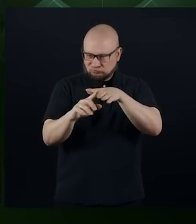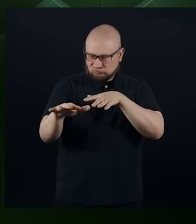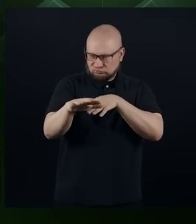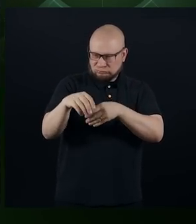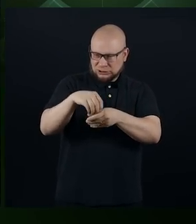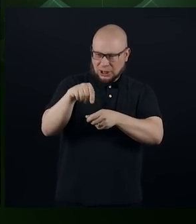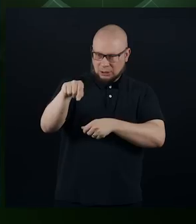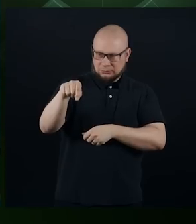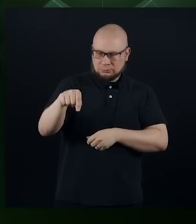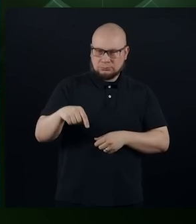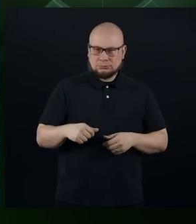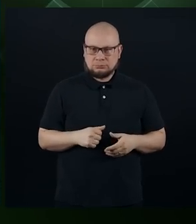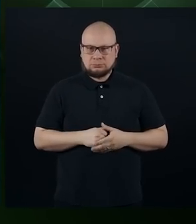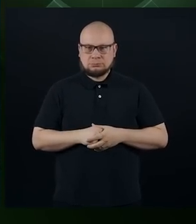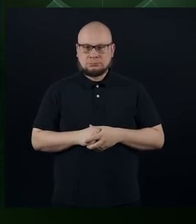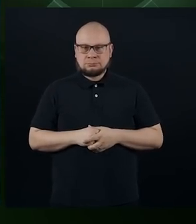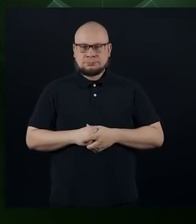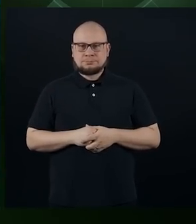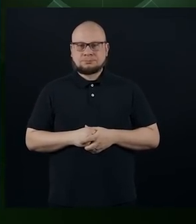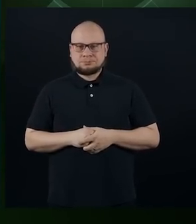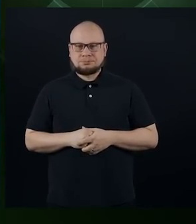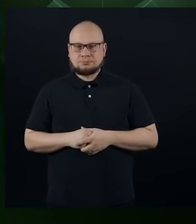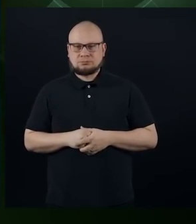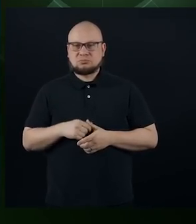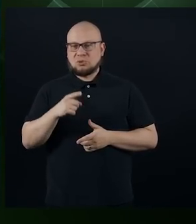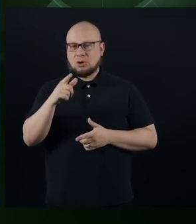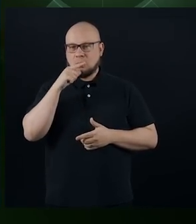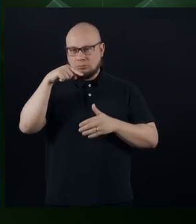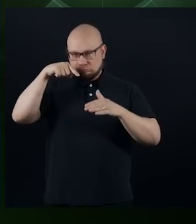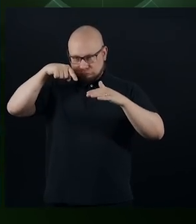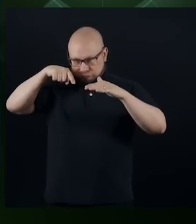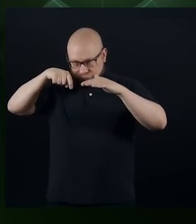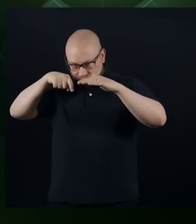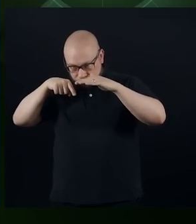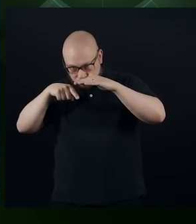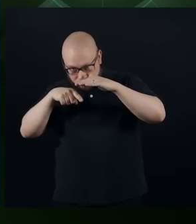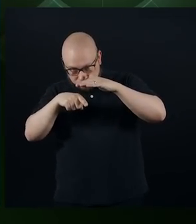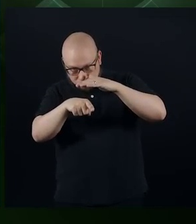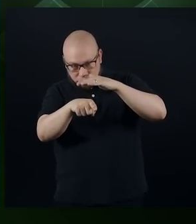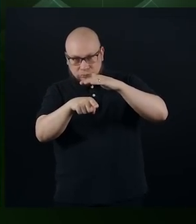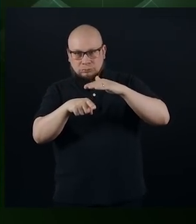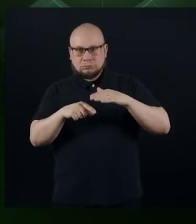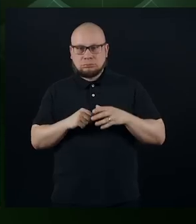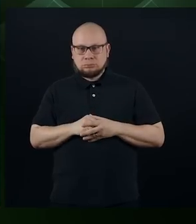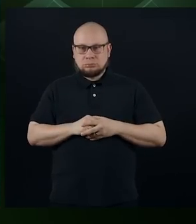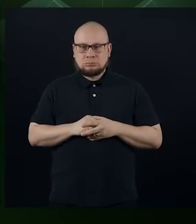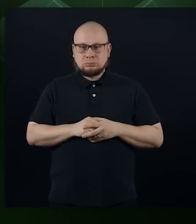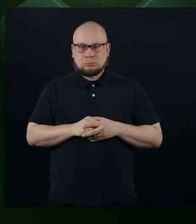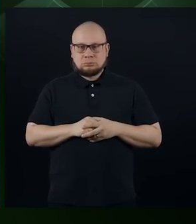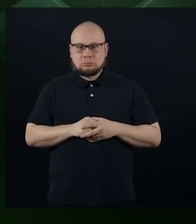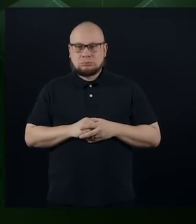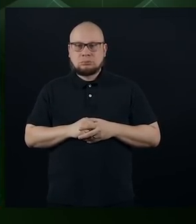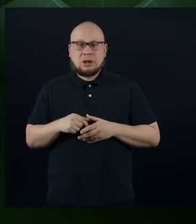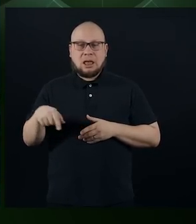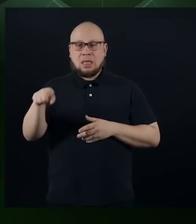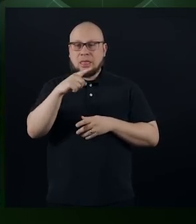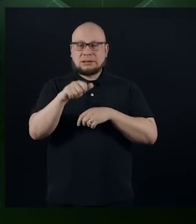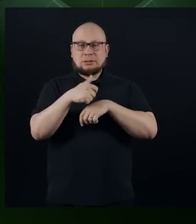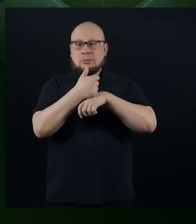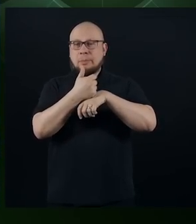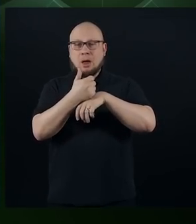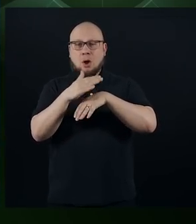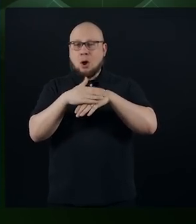stronghold of the Sirens. Players will also venture inside these Siren structures, which have been built from coral and also